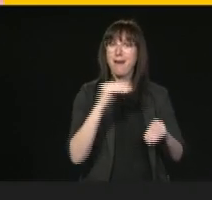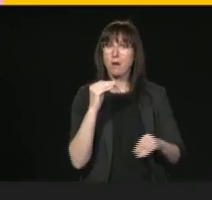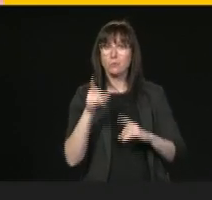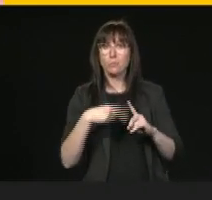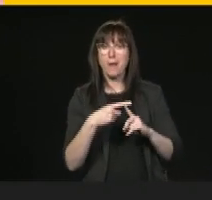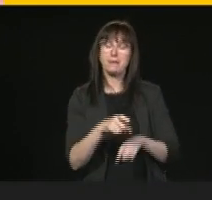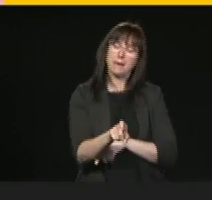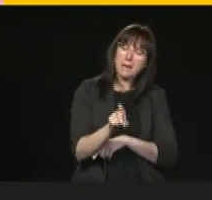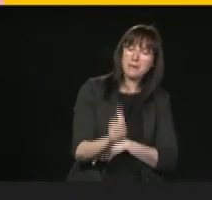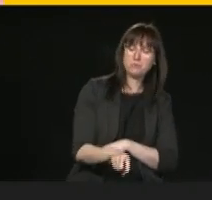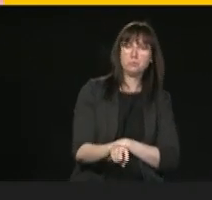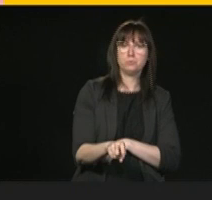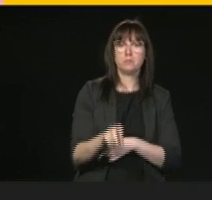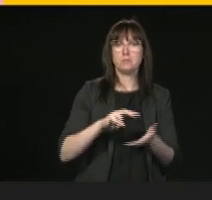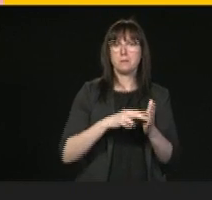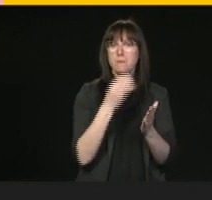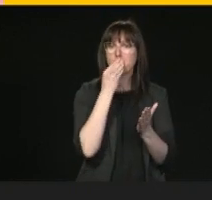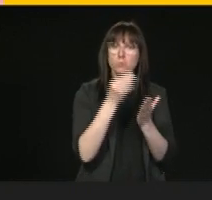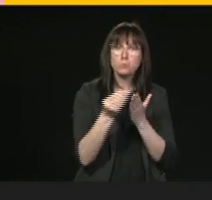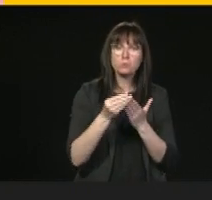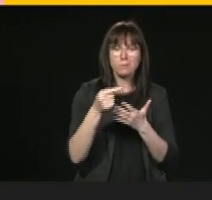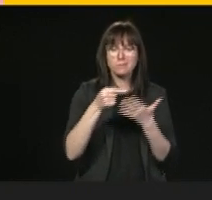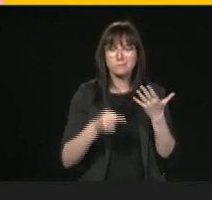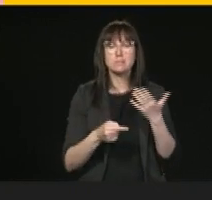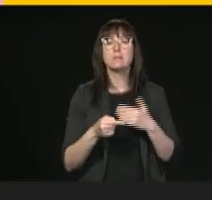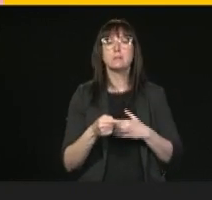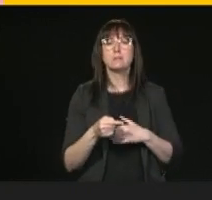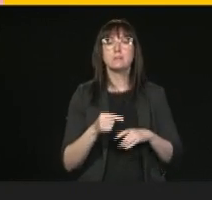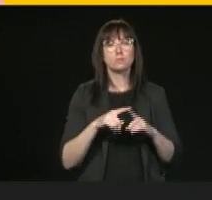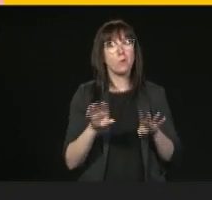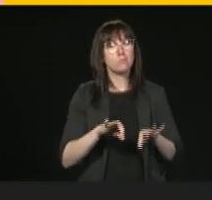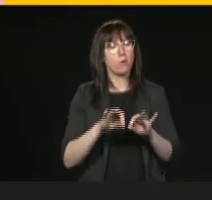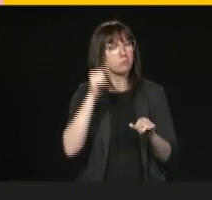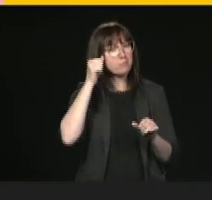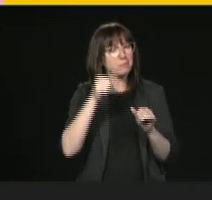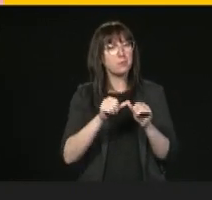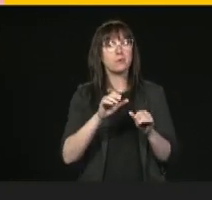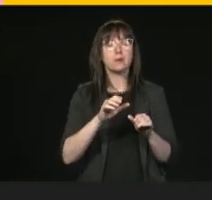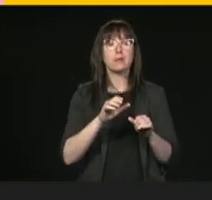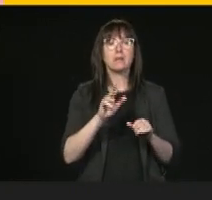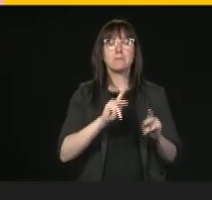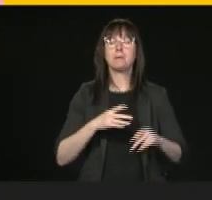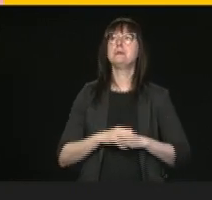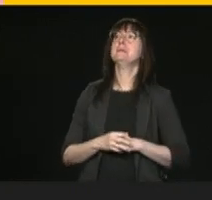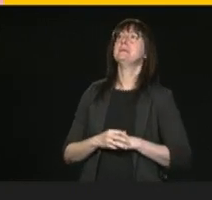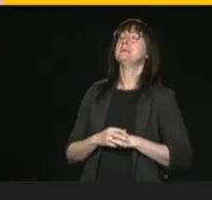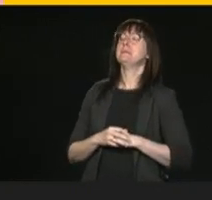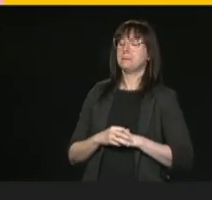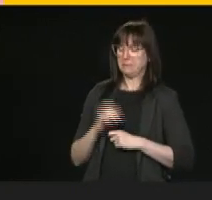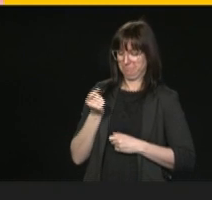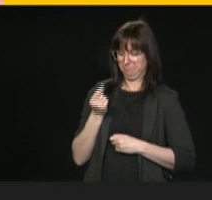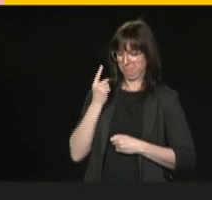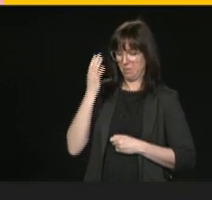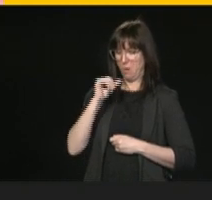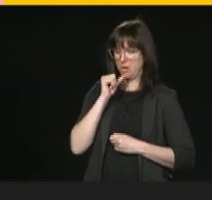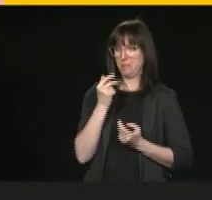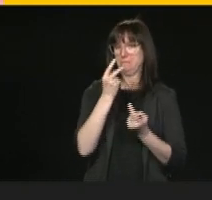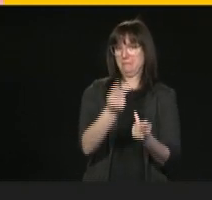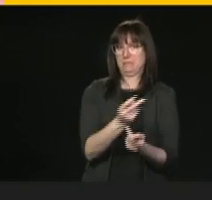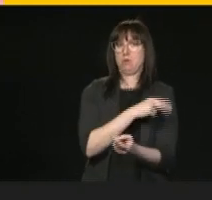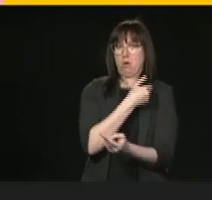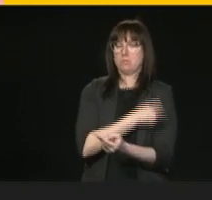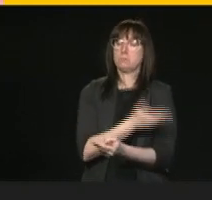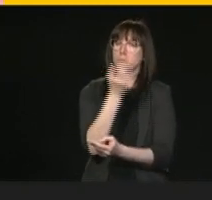So I think with that principle in mind, I think people understand, get it, why we shouldn't have, let's say, visitors in hospitals. To your point about the